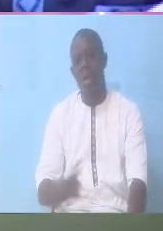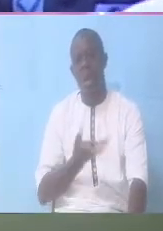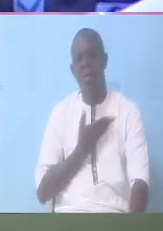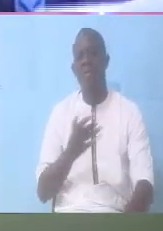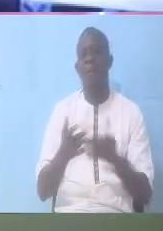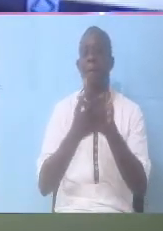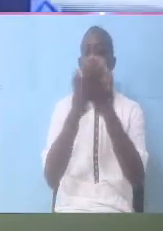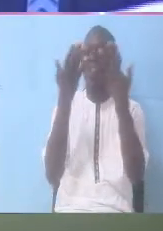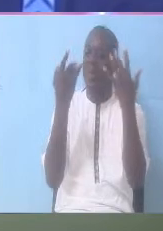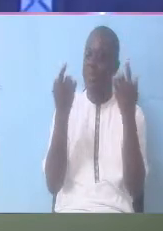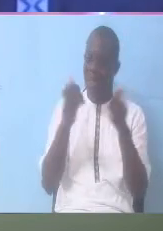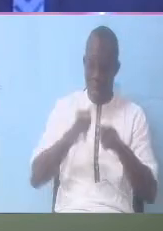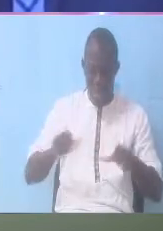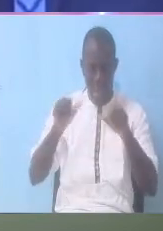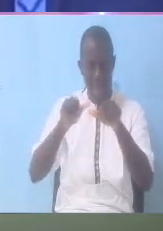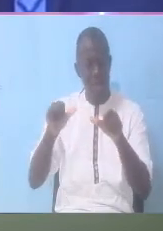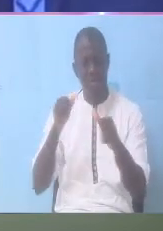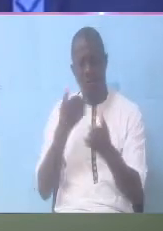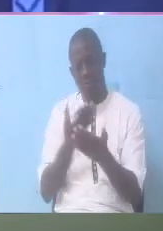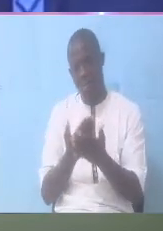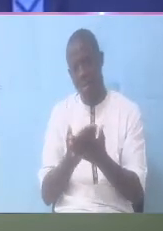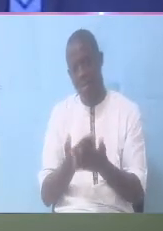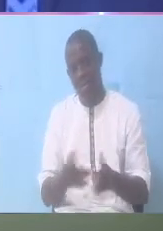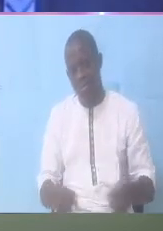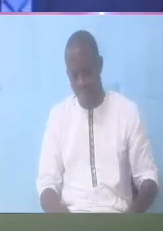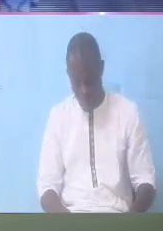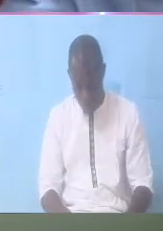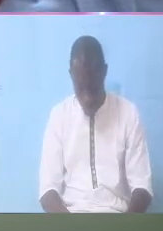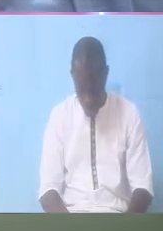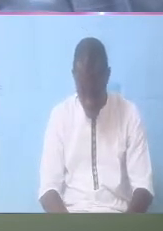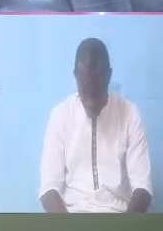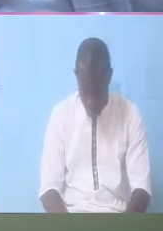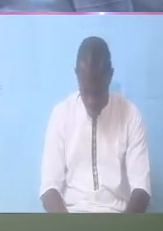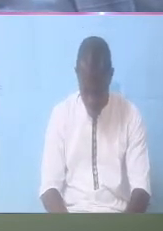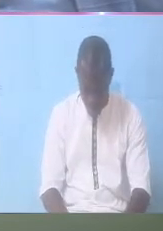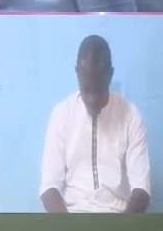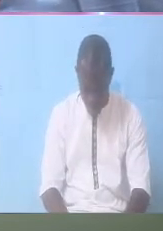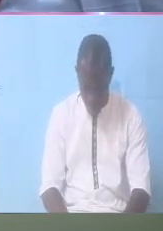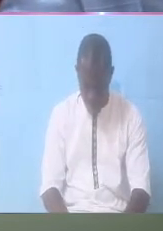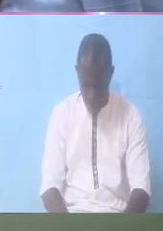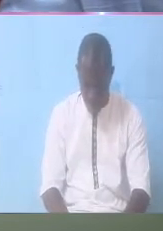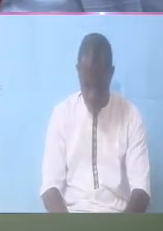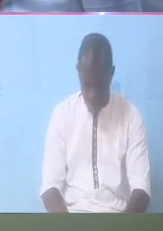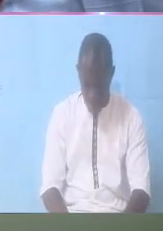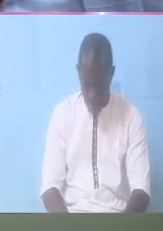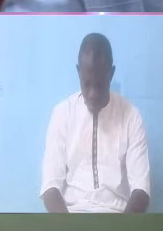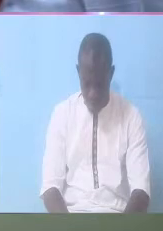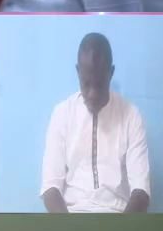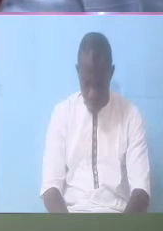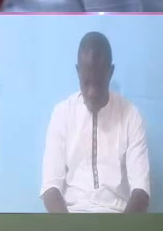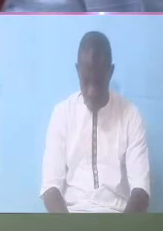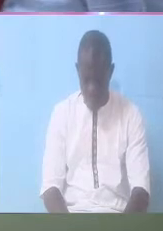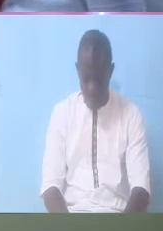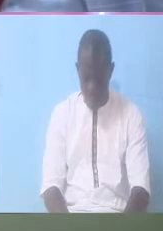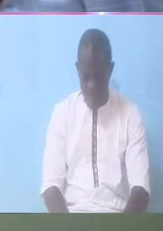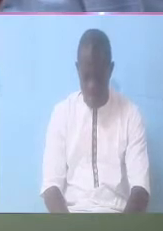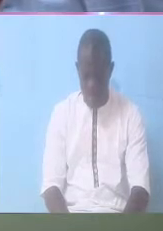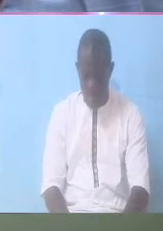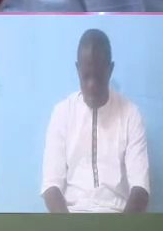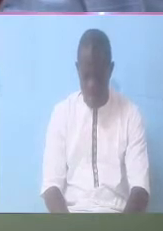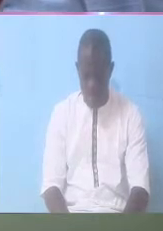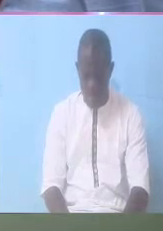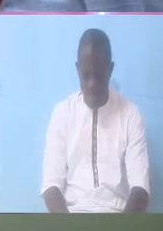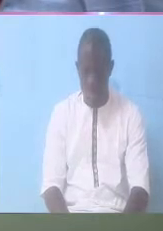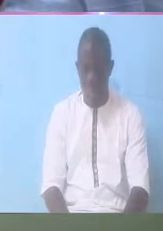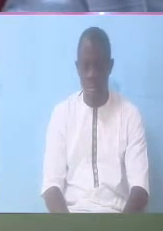cover. Just before you leave that, Mr. Jallow, as there is no date on this list, do you